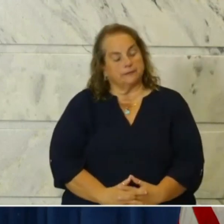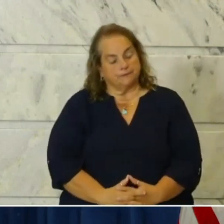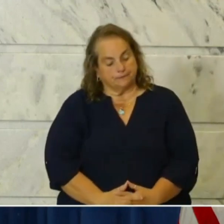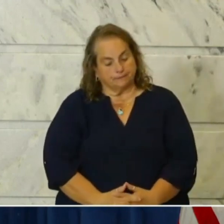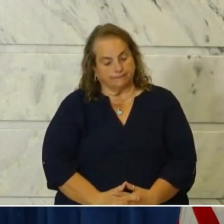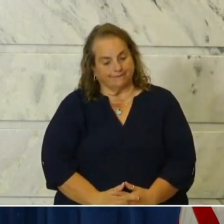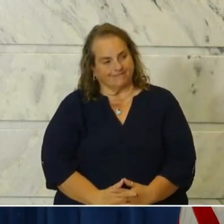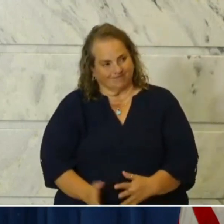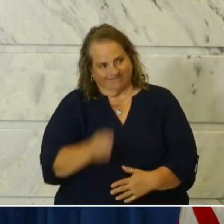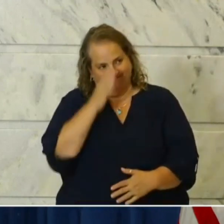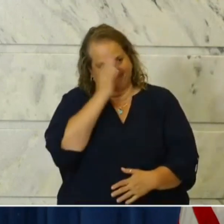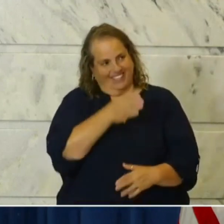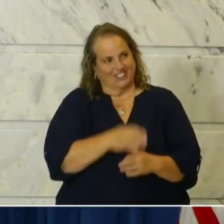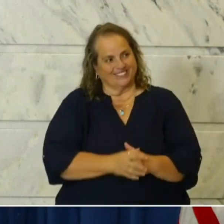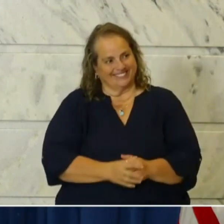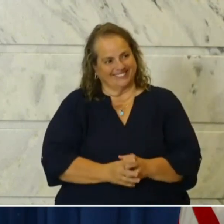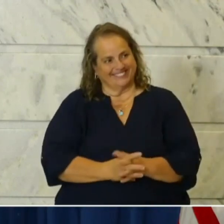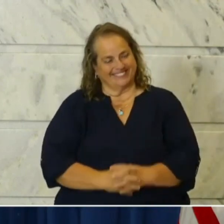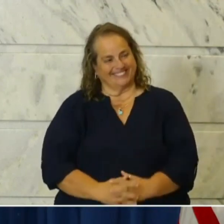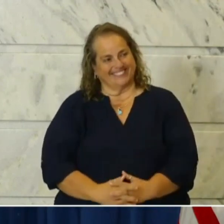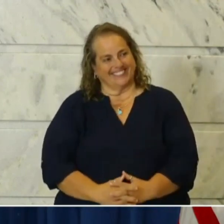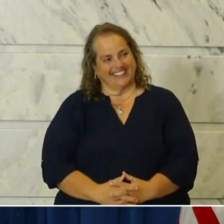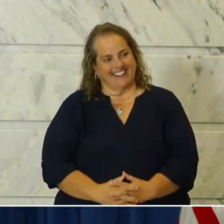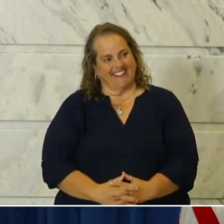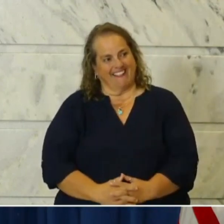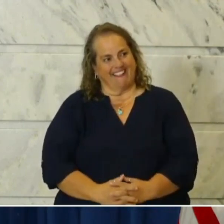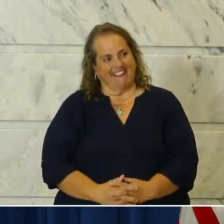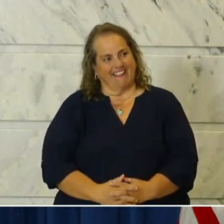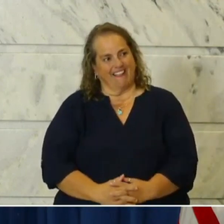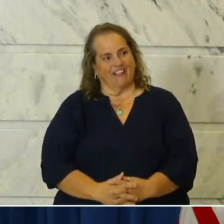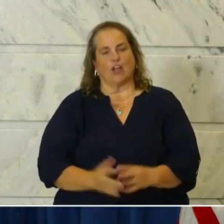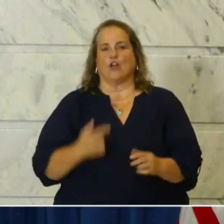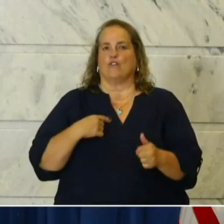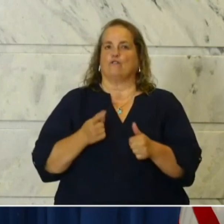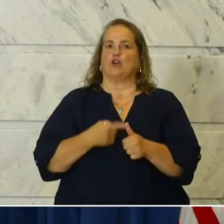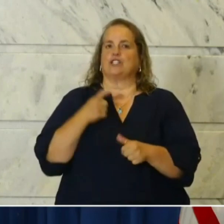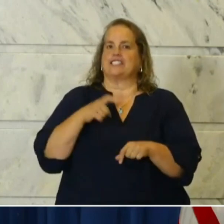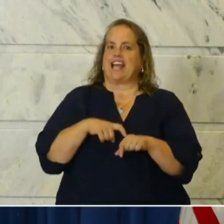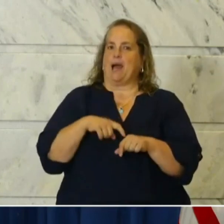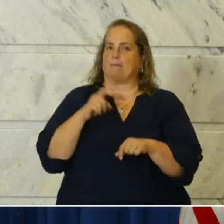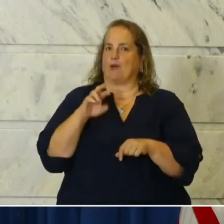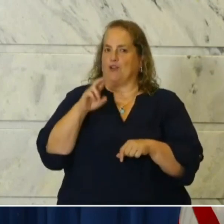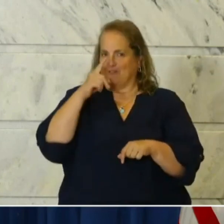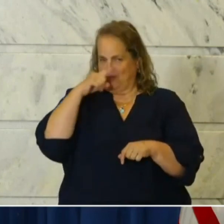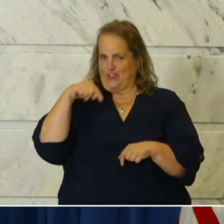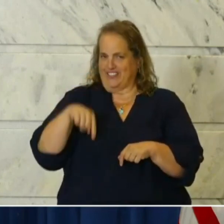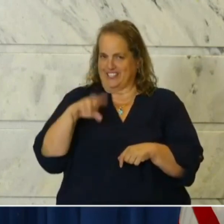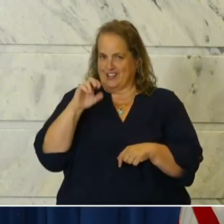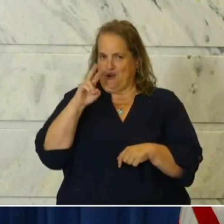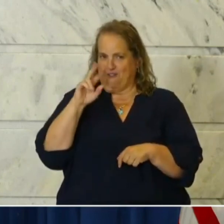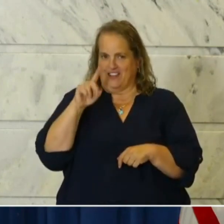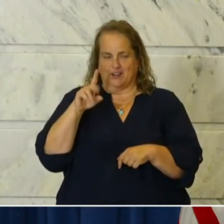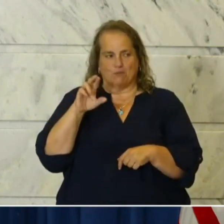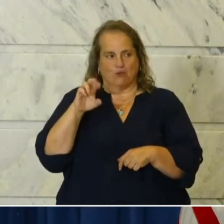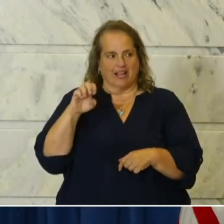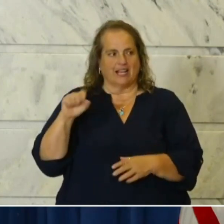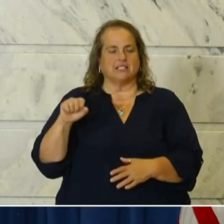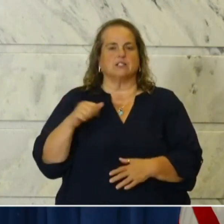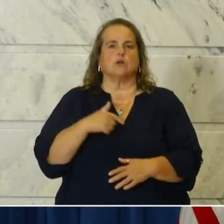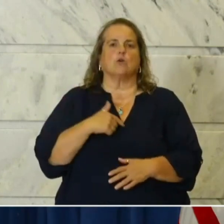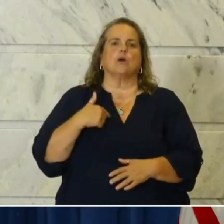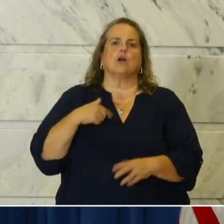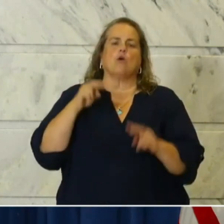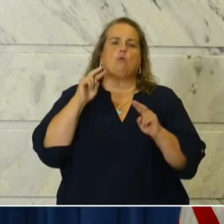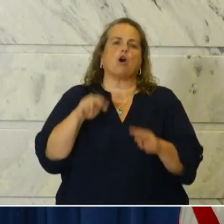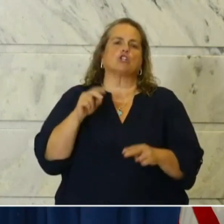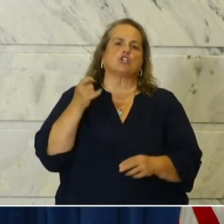Yesterday, Hayden. you did, yes, Hayden. Yep. Hi. First timer for these COVID pressers. We watched the